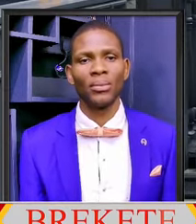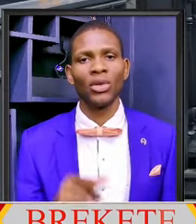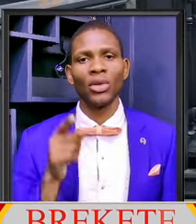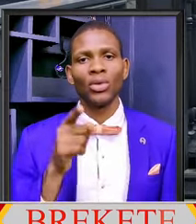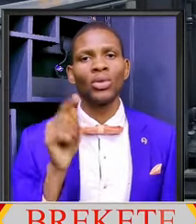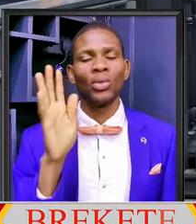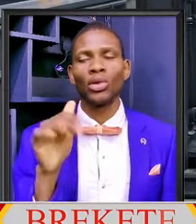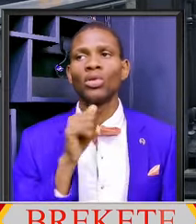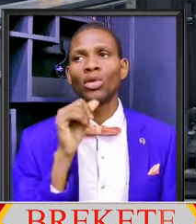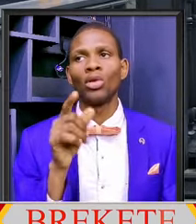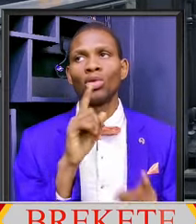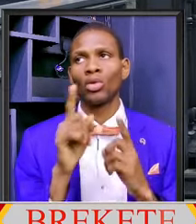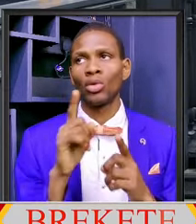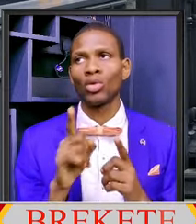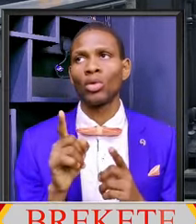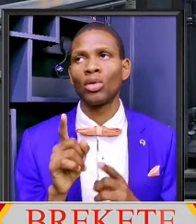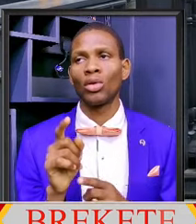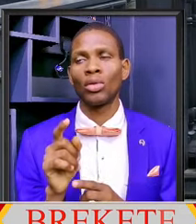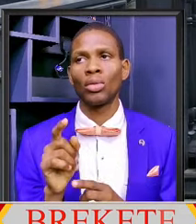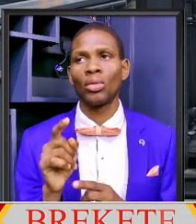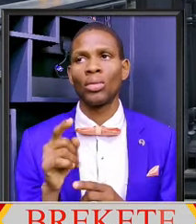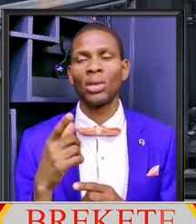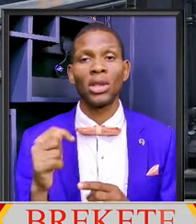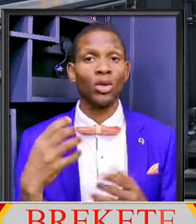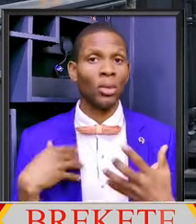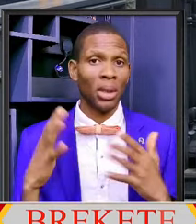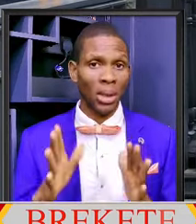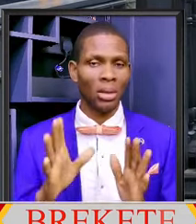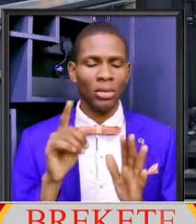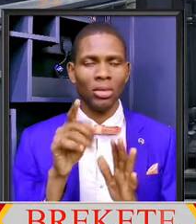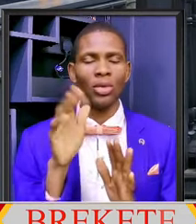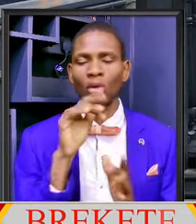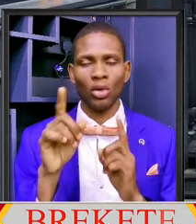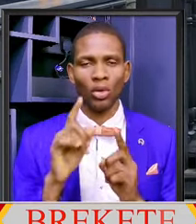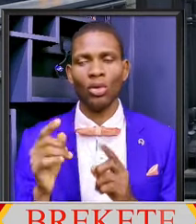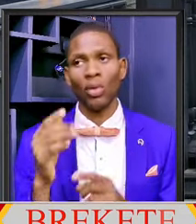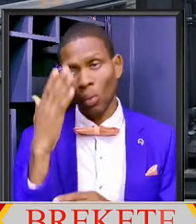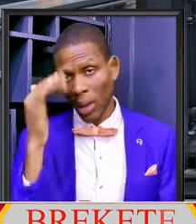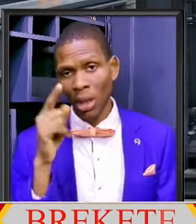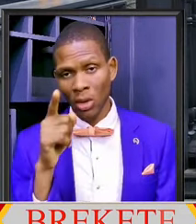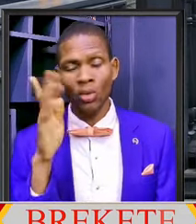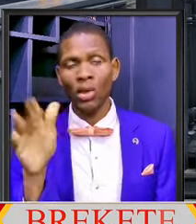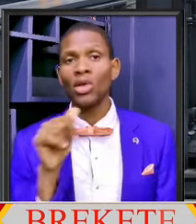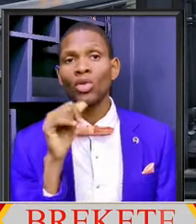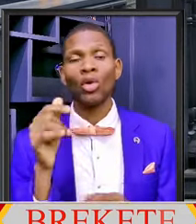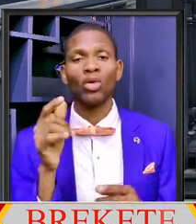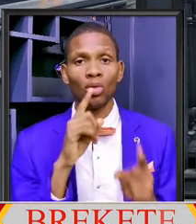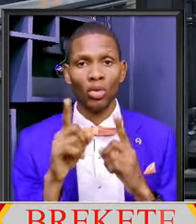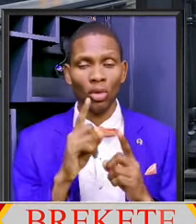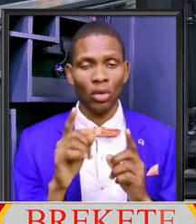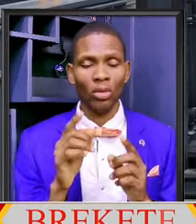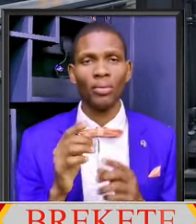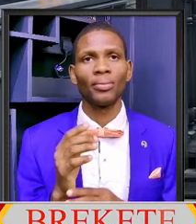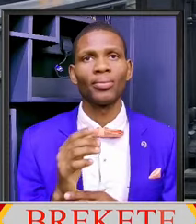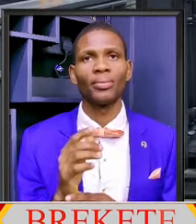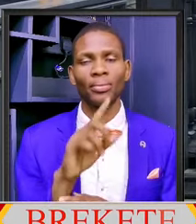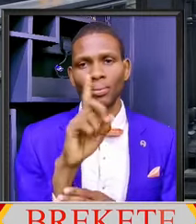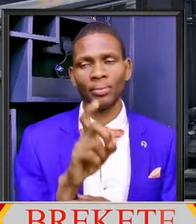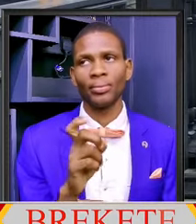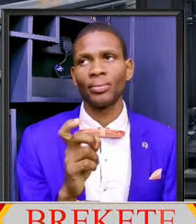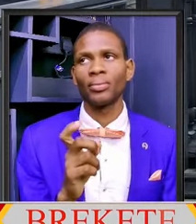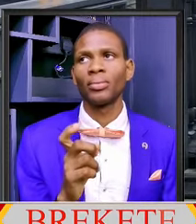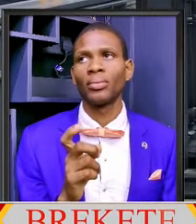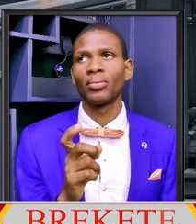You are not going to talk, and I will tell you the reason why I will not allow you to talk